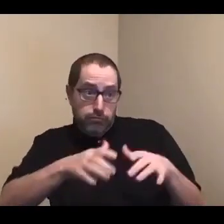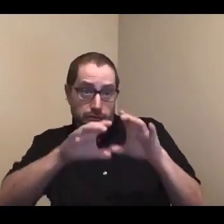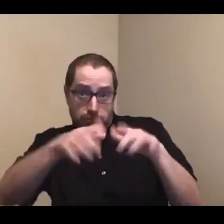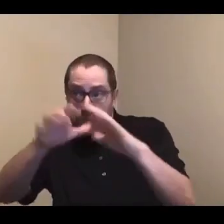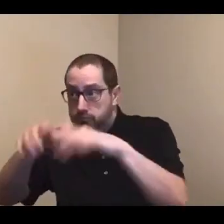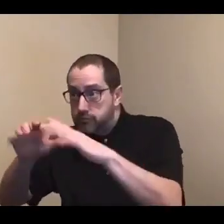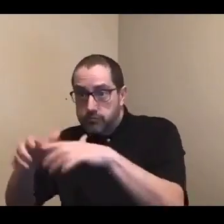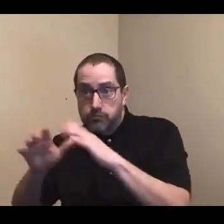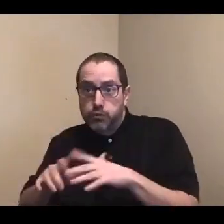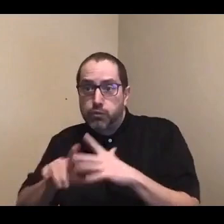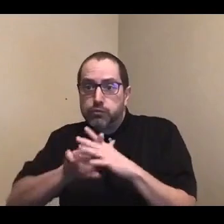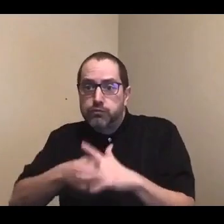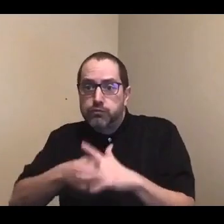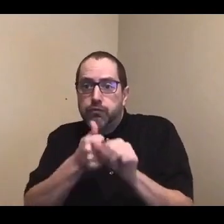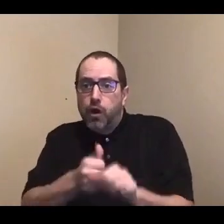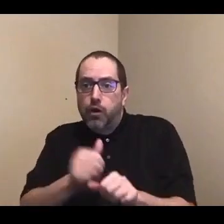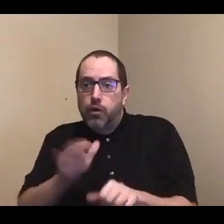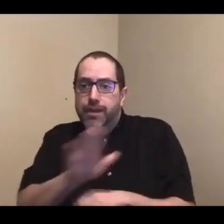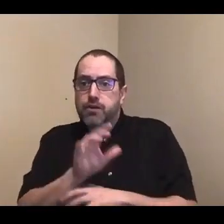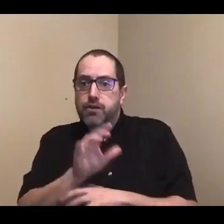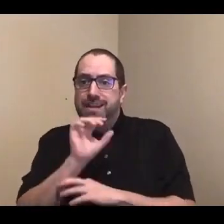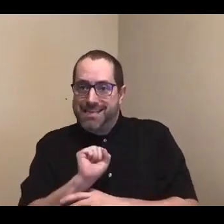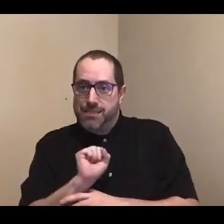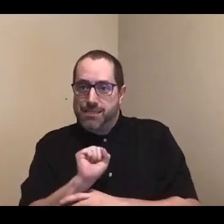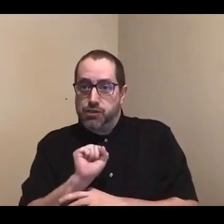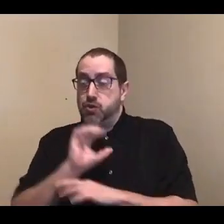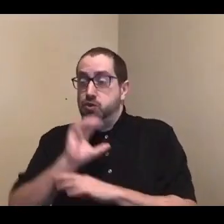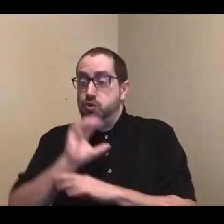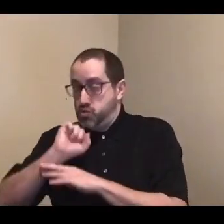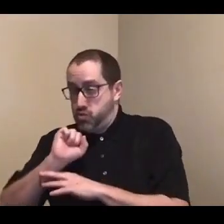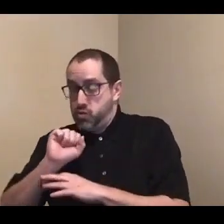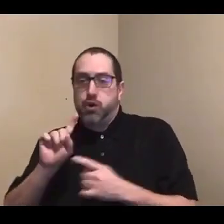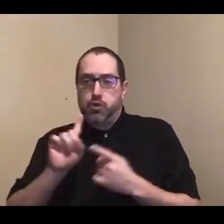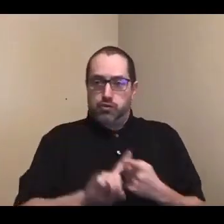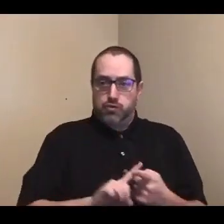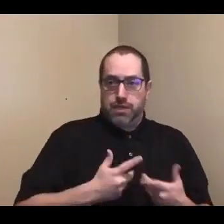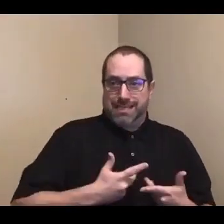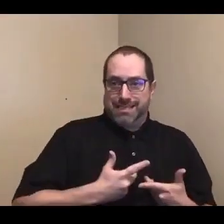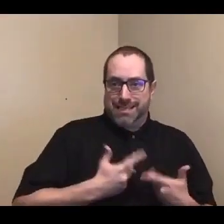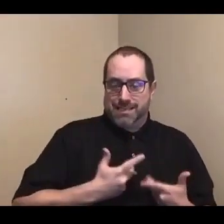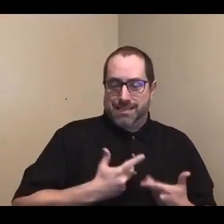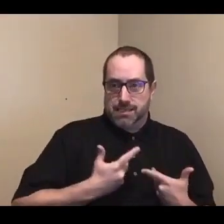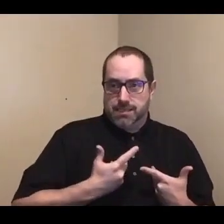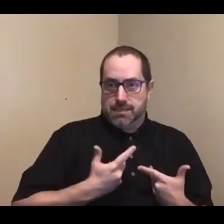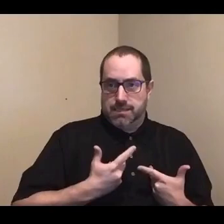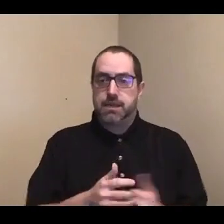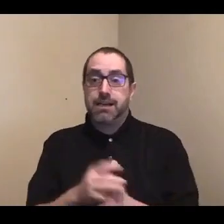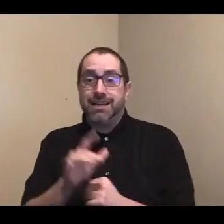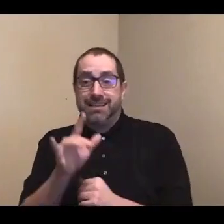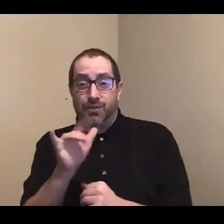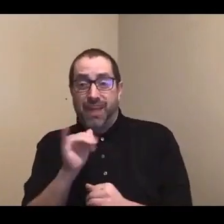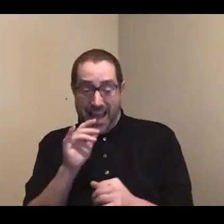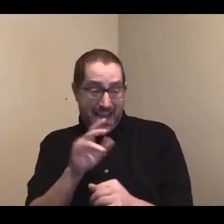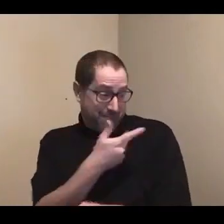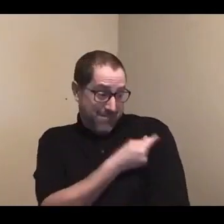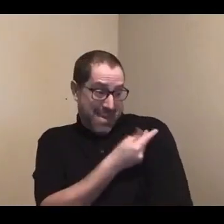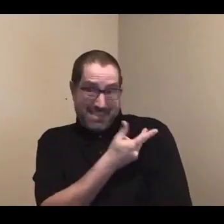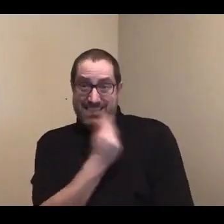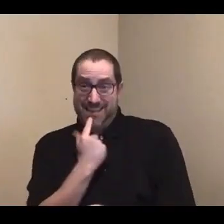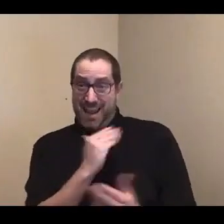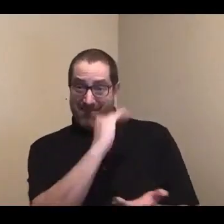age order. So please be patient. We are going to go as fast as the vaccine supply allows us